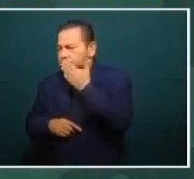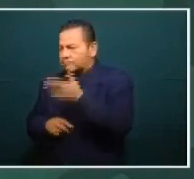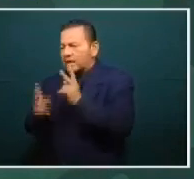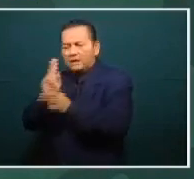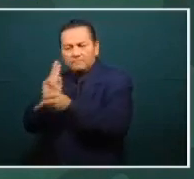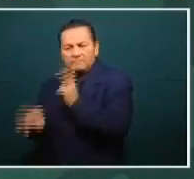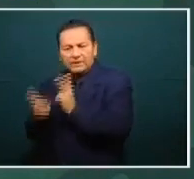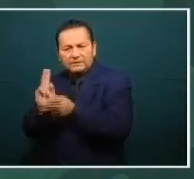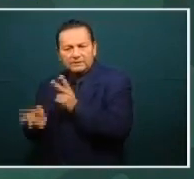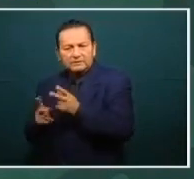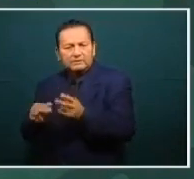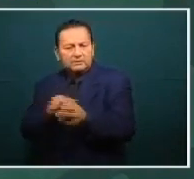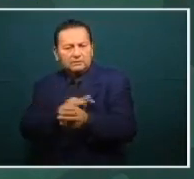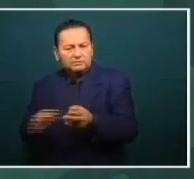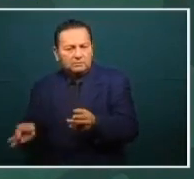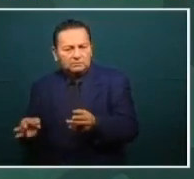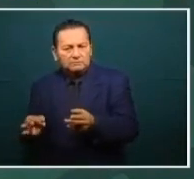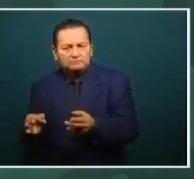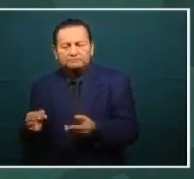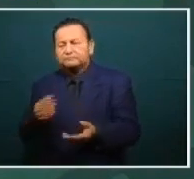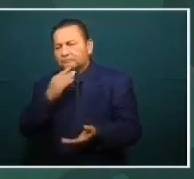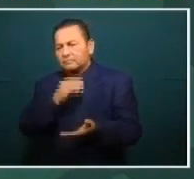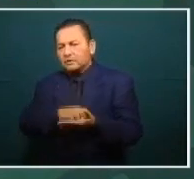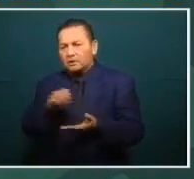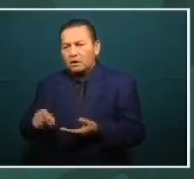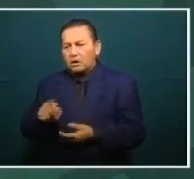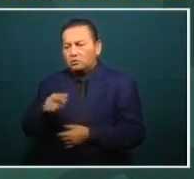we can gain an agreement.